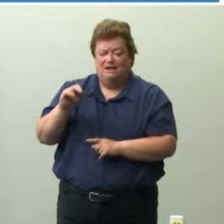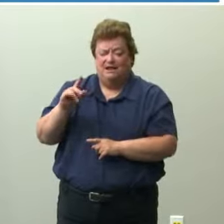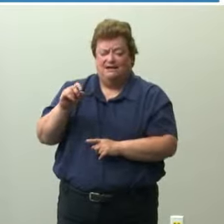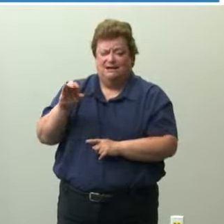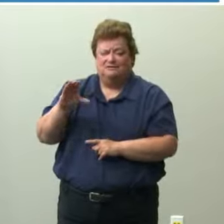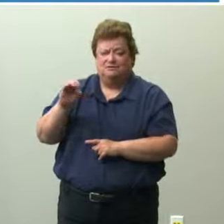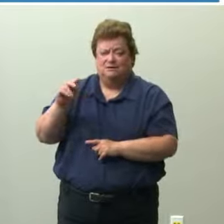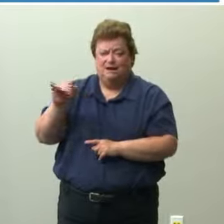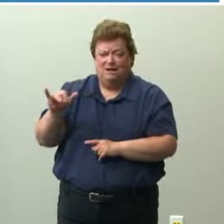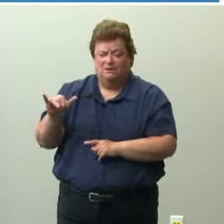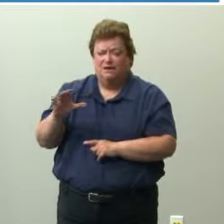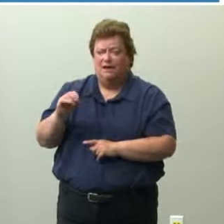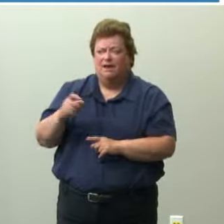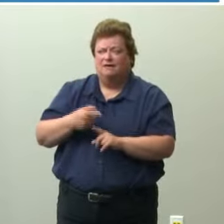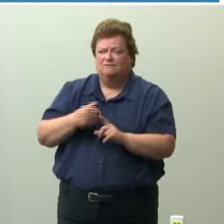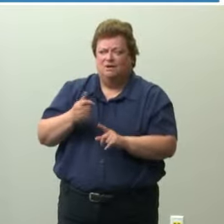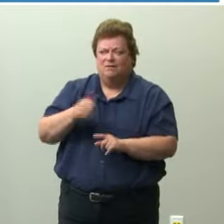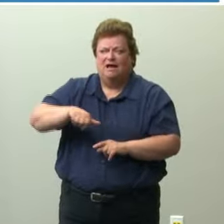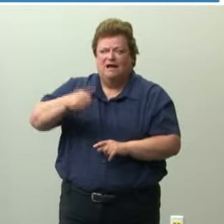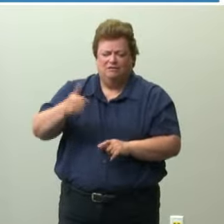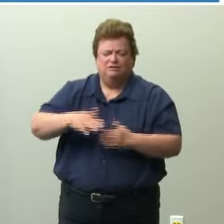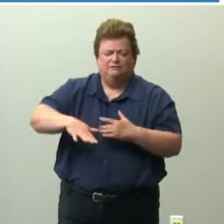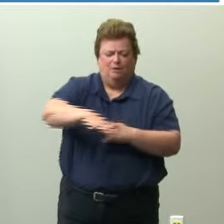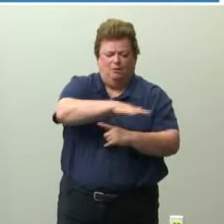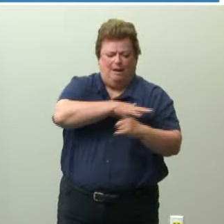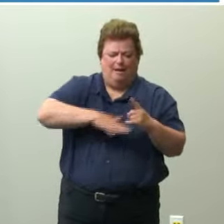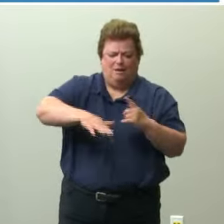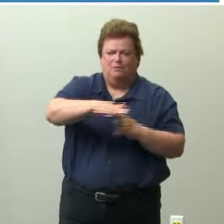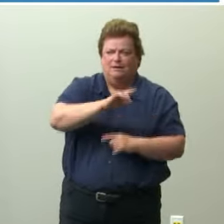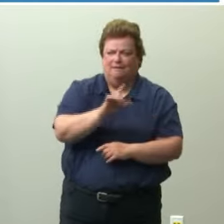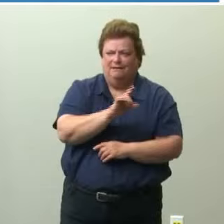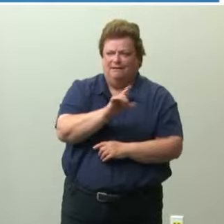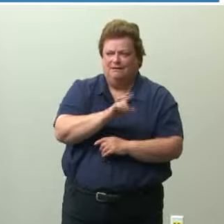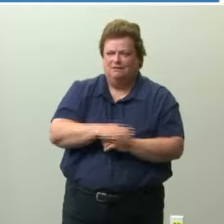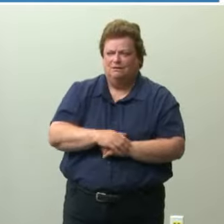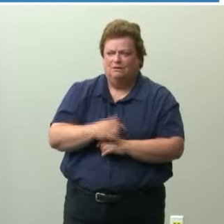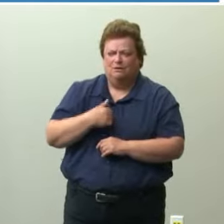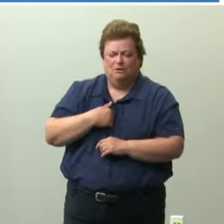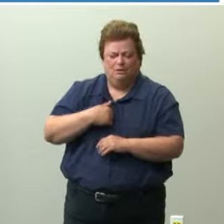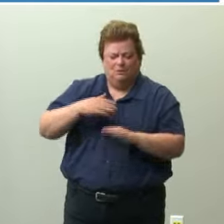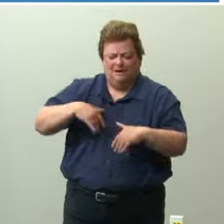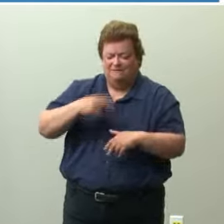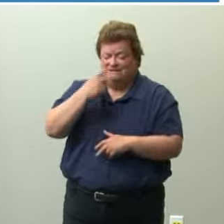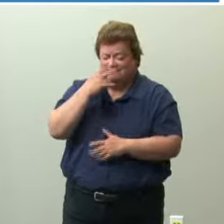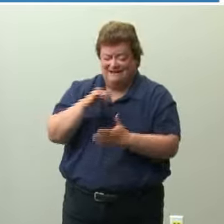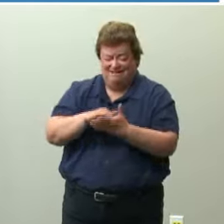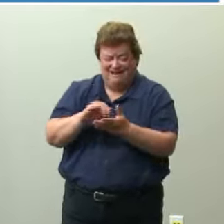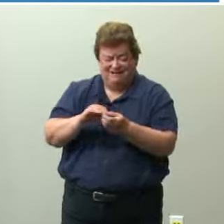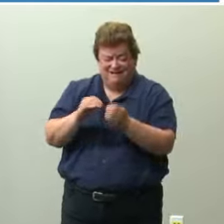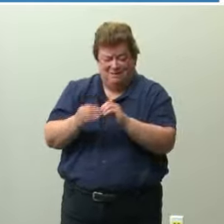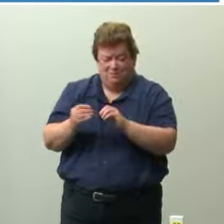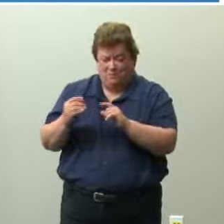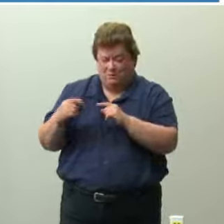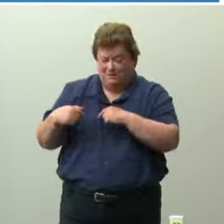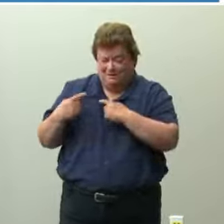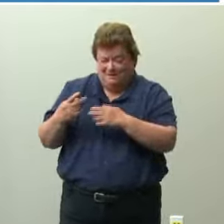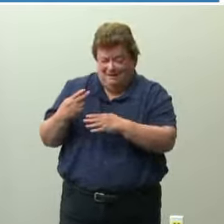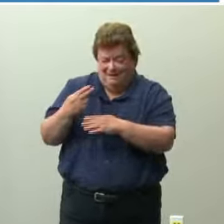County, and the others are from surrounding communities. We haven't seen this many COVID patients